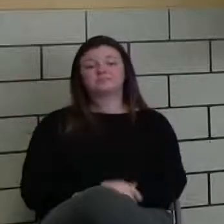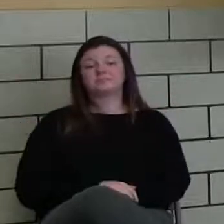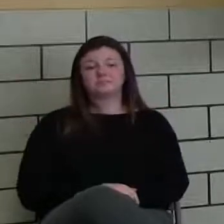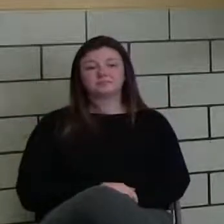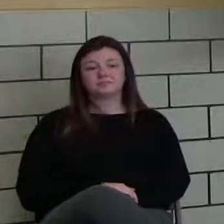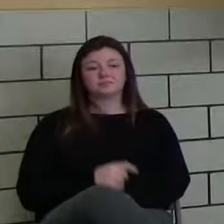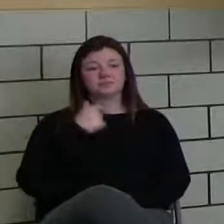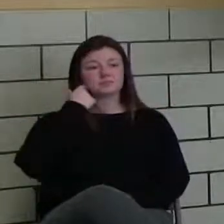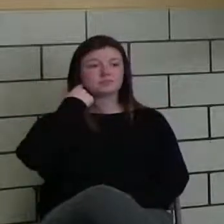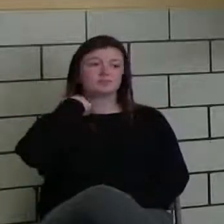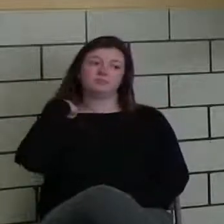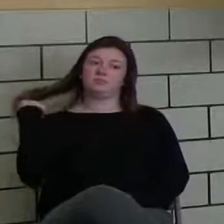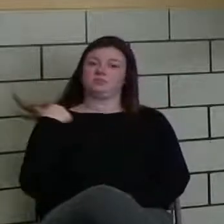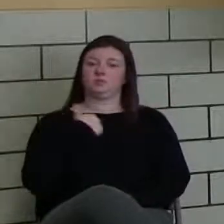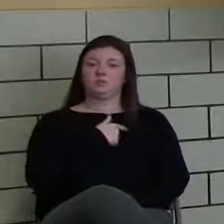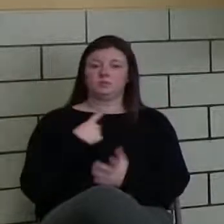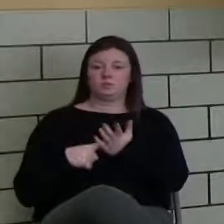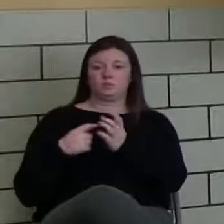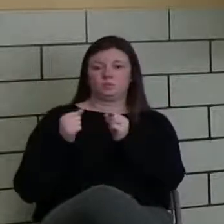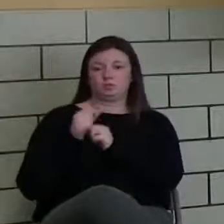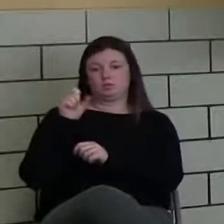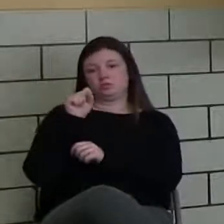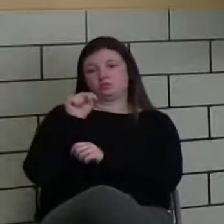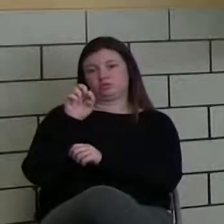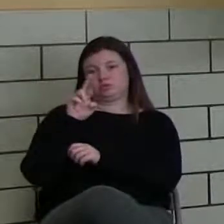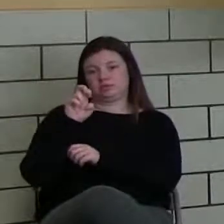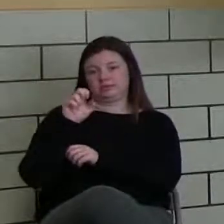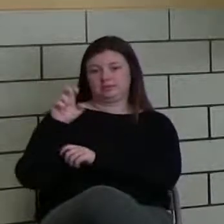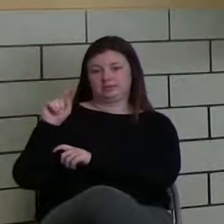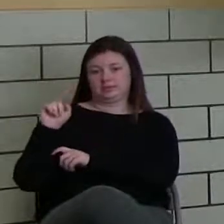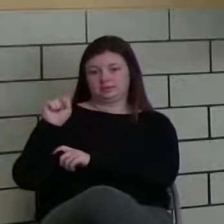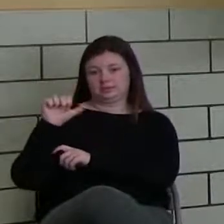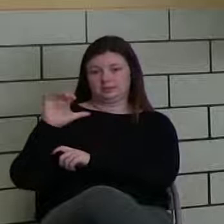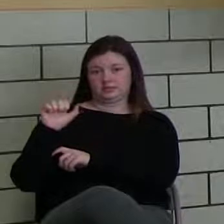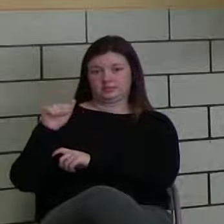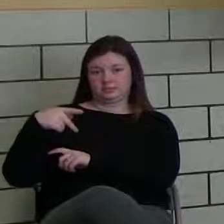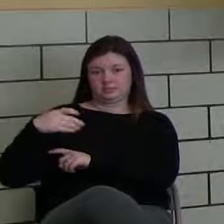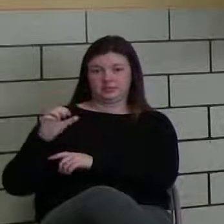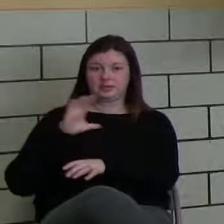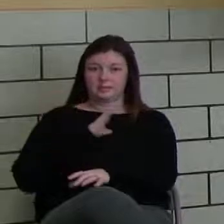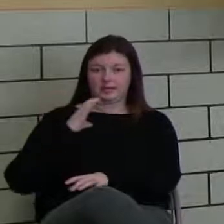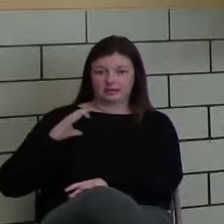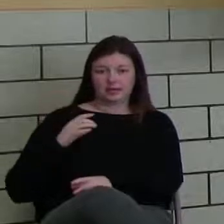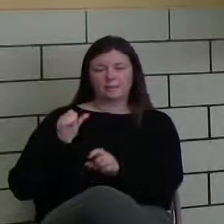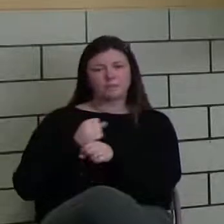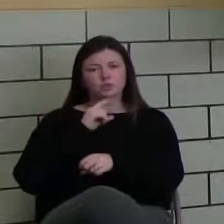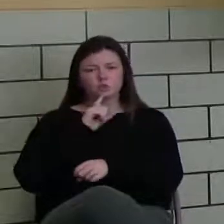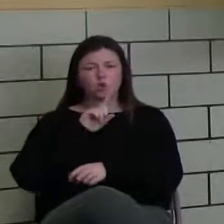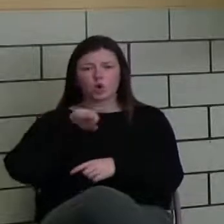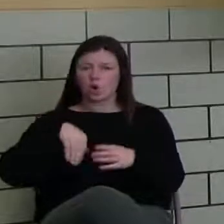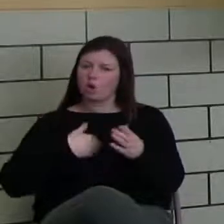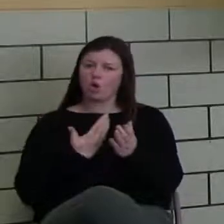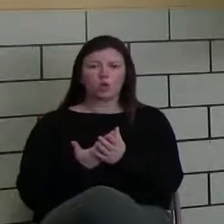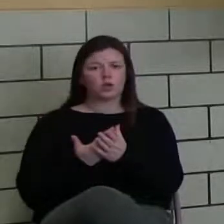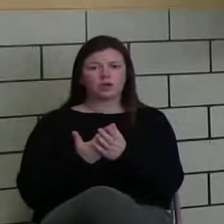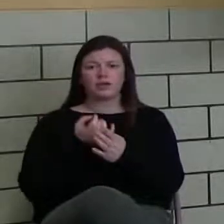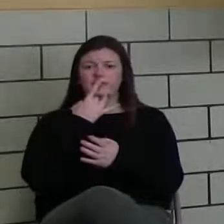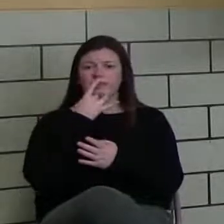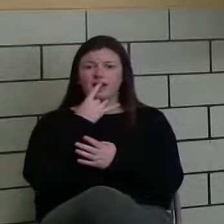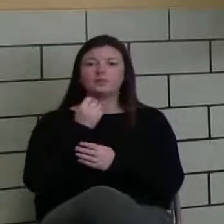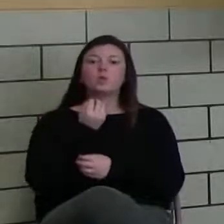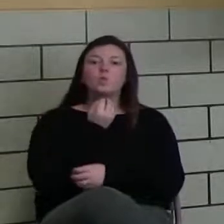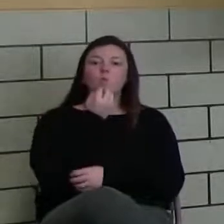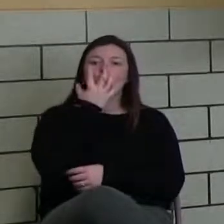And so we spoke with the Streetscape committee. We're working on making sure that all the lights are this warm tone, they all match, they